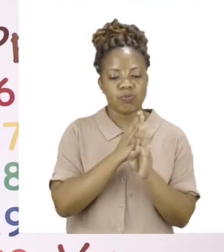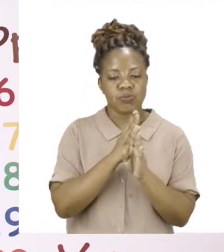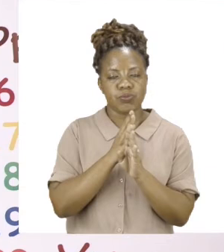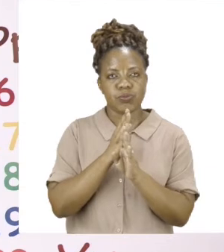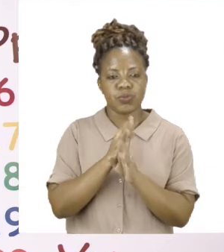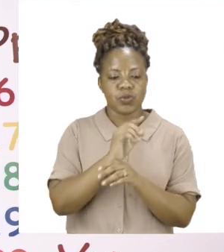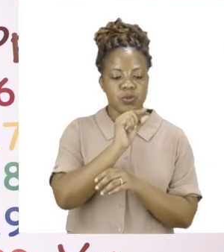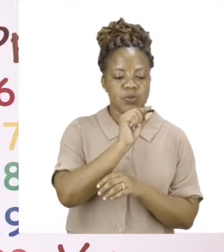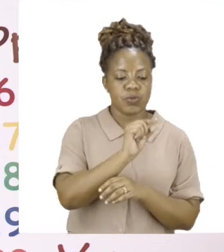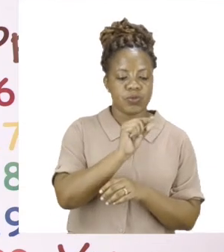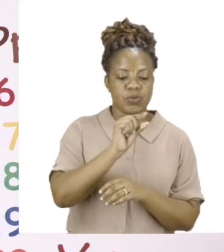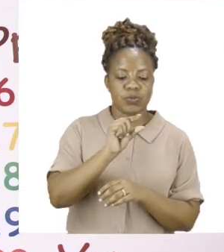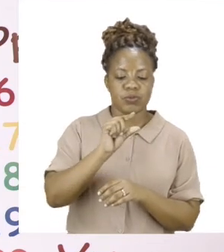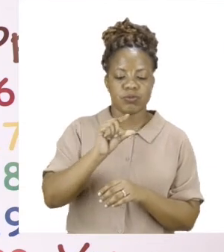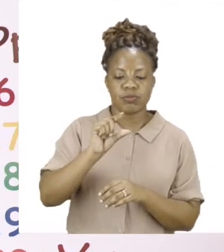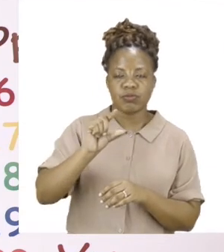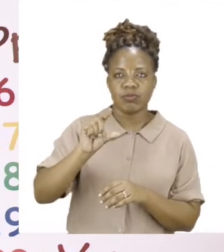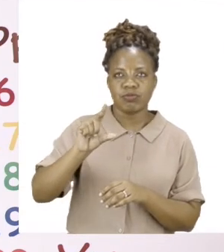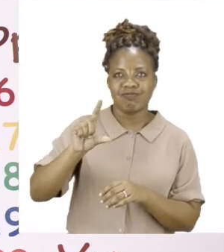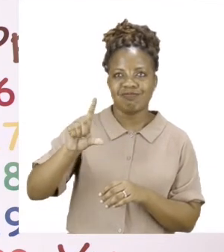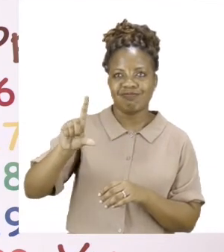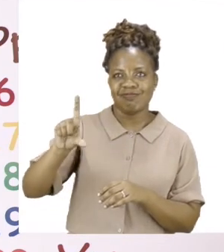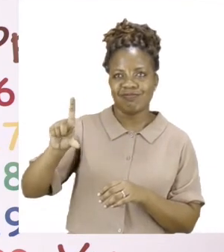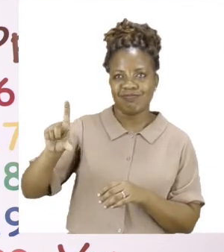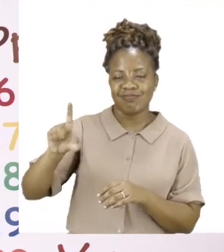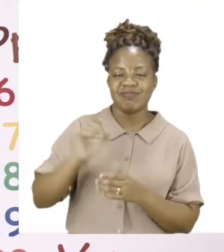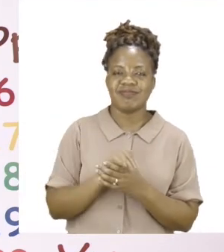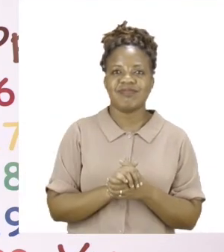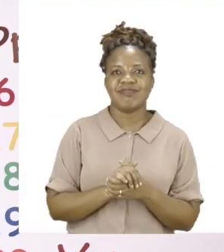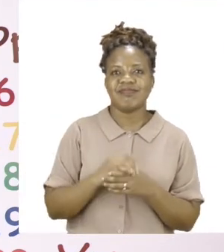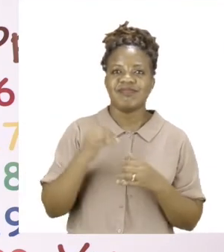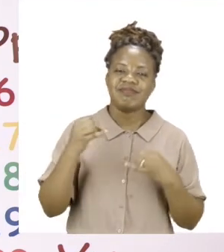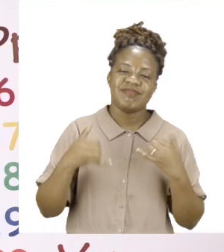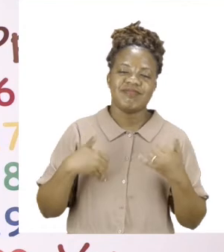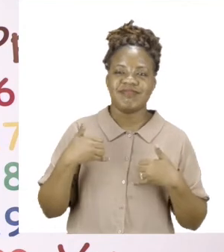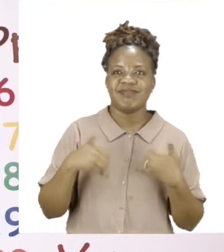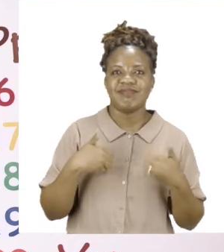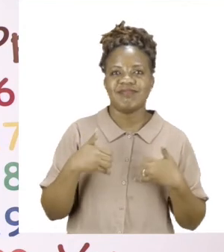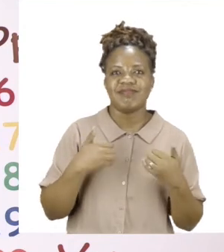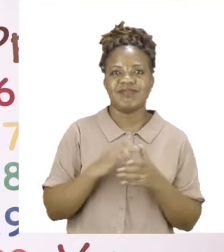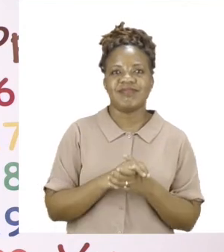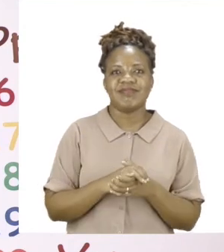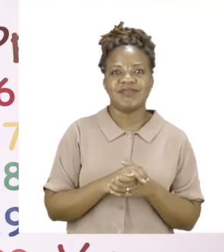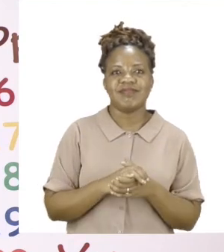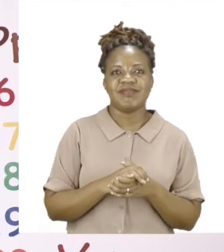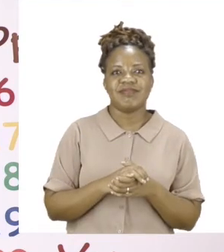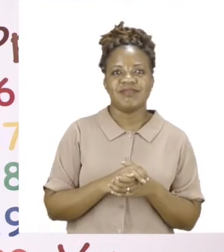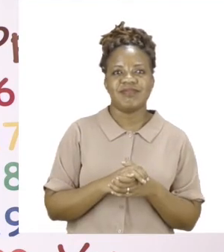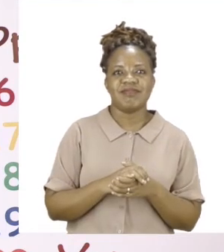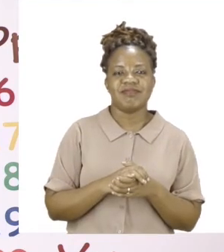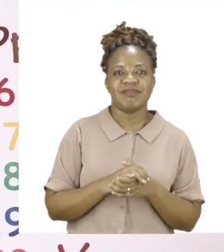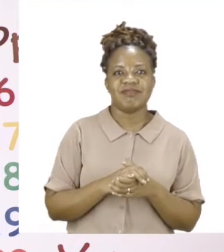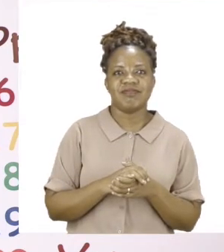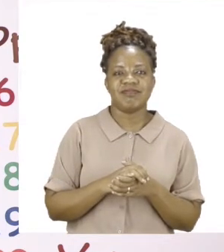way to the greatest or the biggest number. Have fun with this exercise, and before you do it, let's take a look